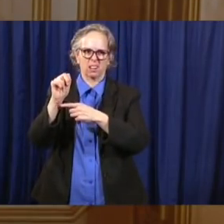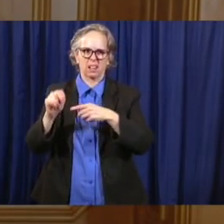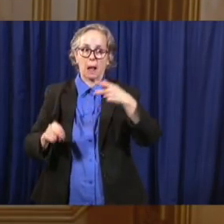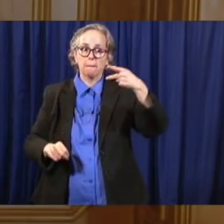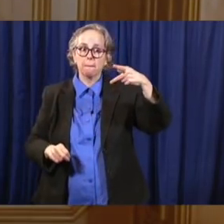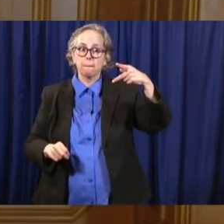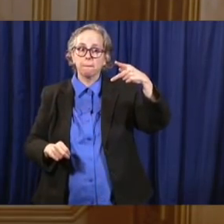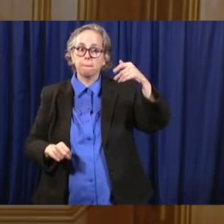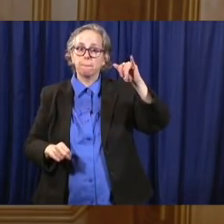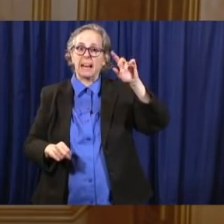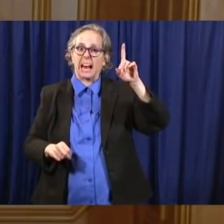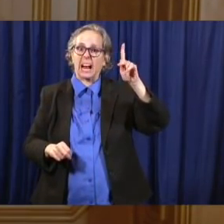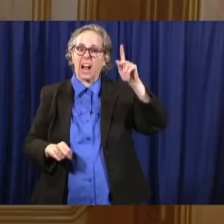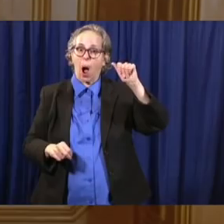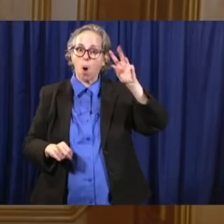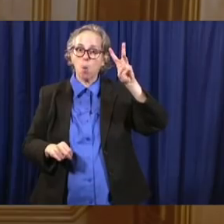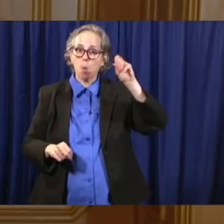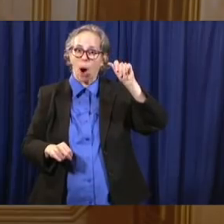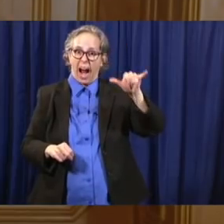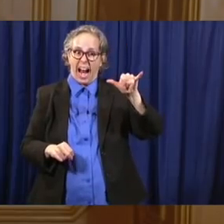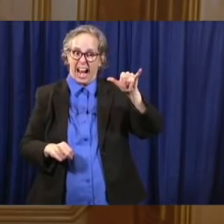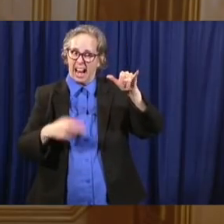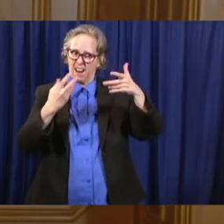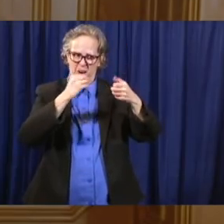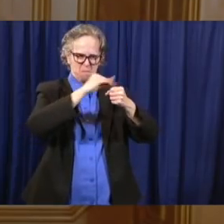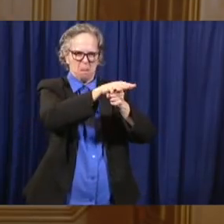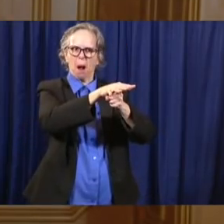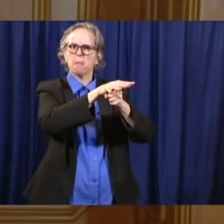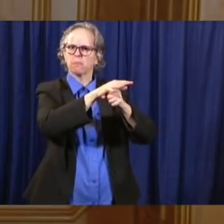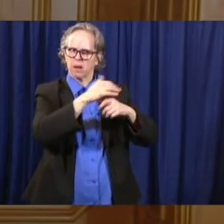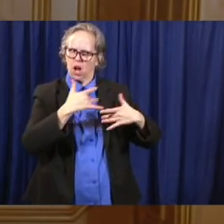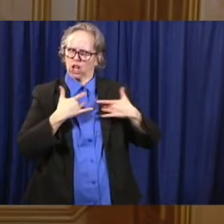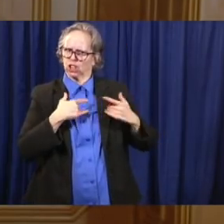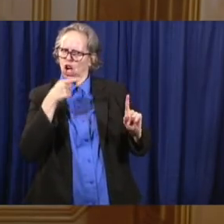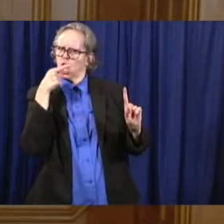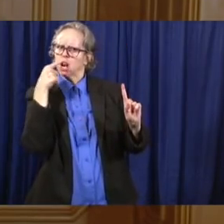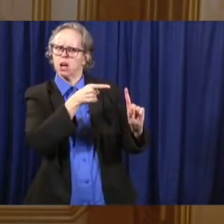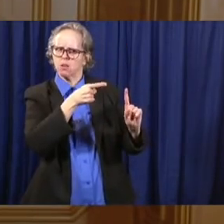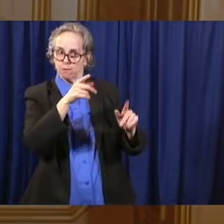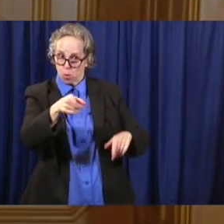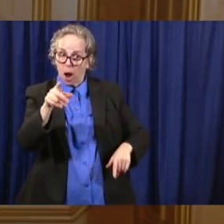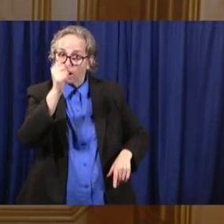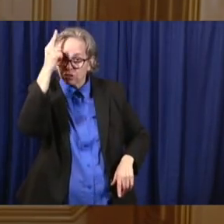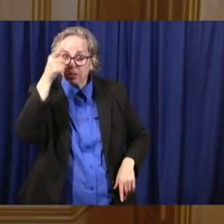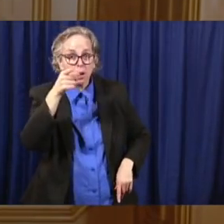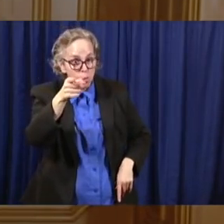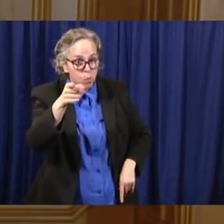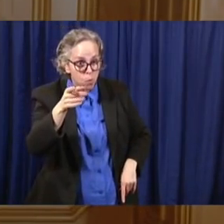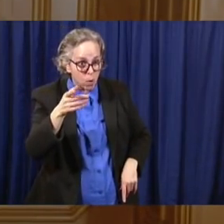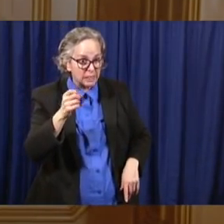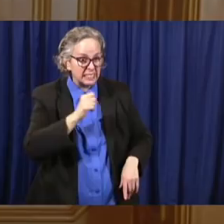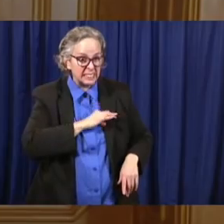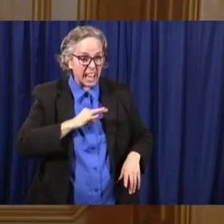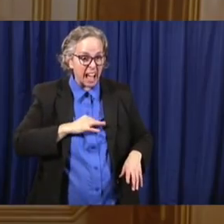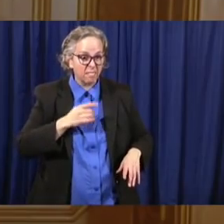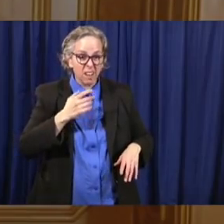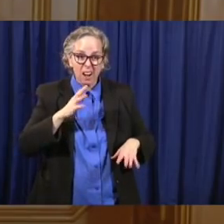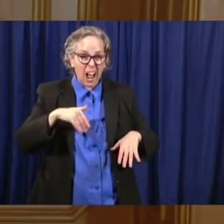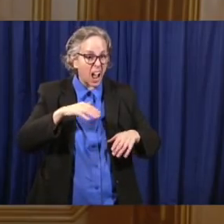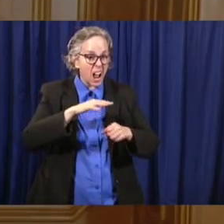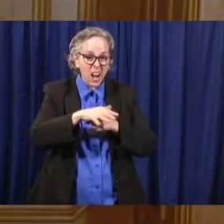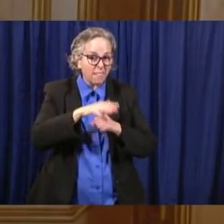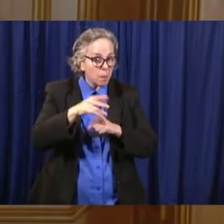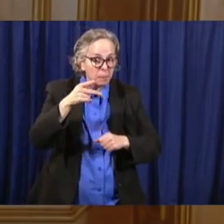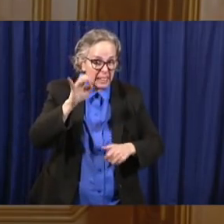concern. What I hear you saying is that some of them may not have the protective equipment, and I certainly will talk